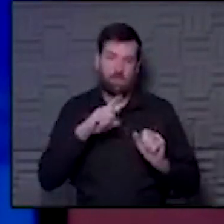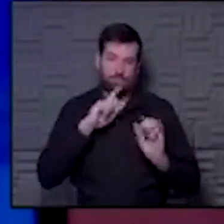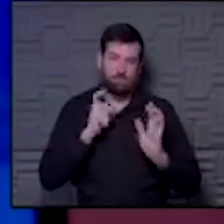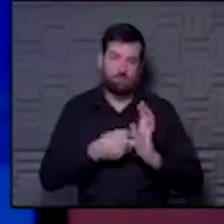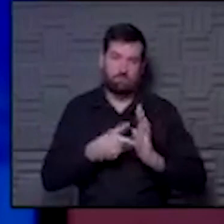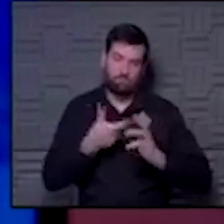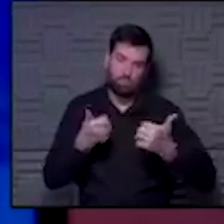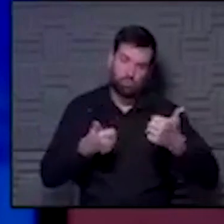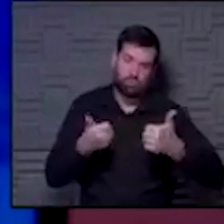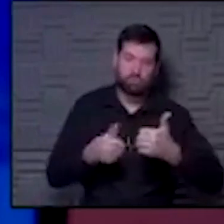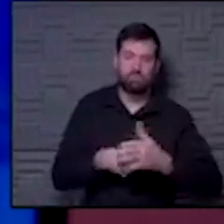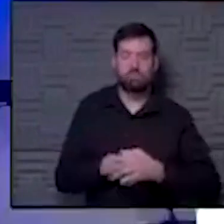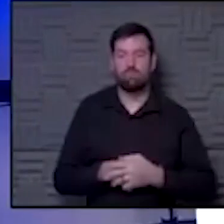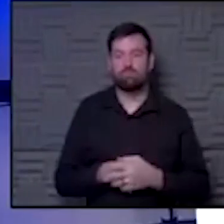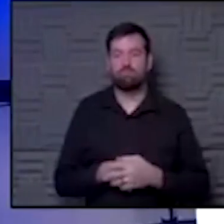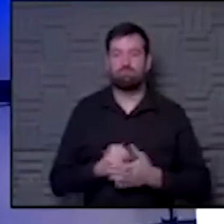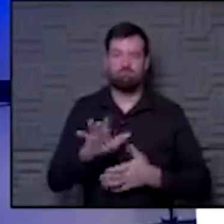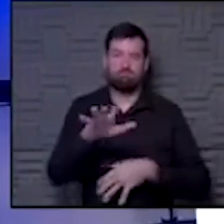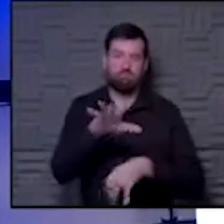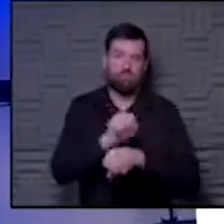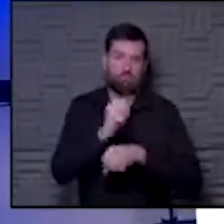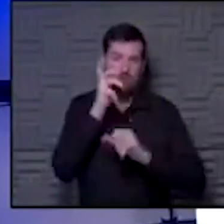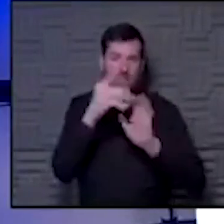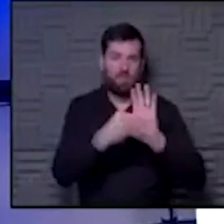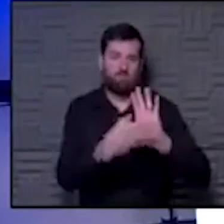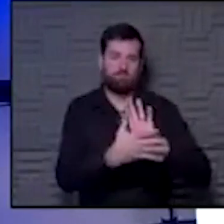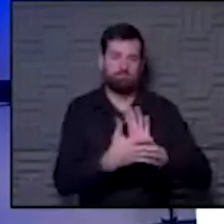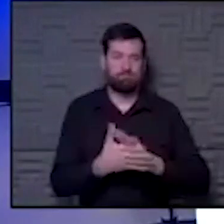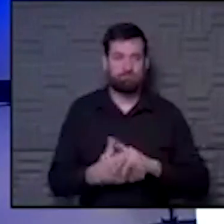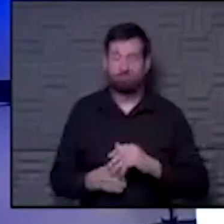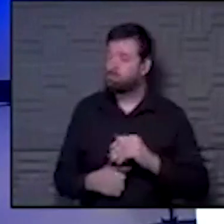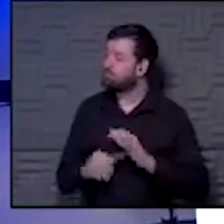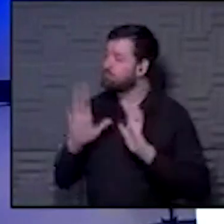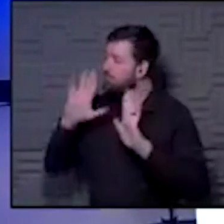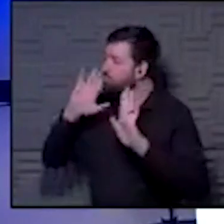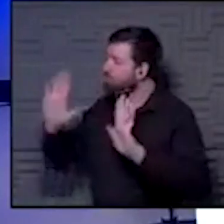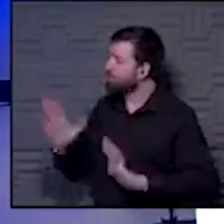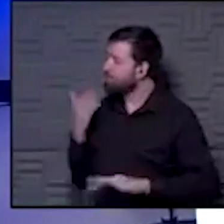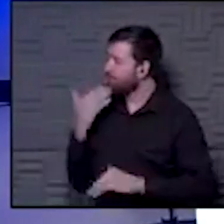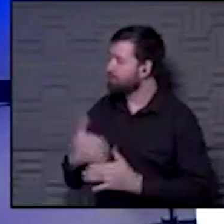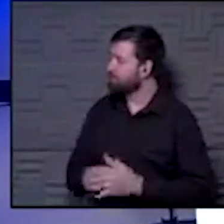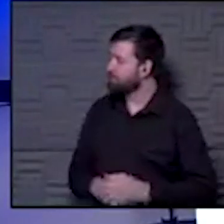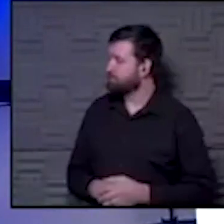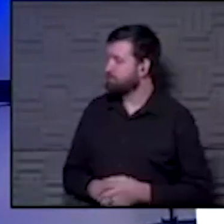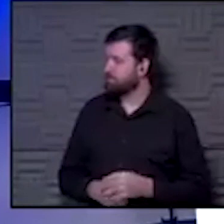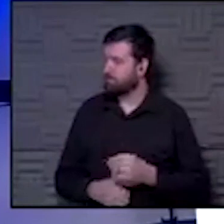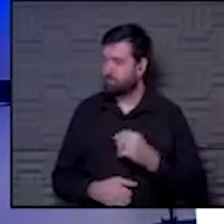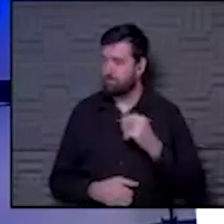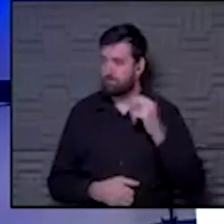one you had, and so your appointment will say that. Great, thank you.